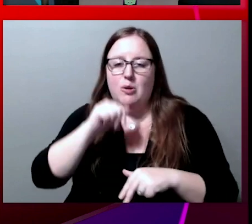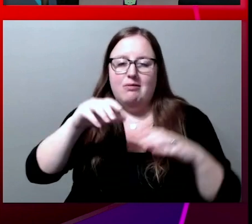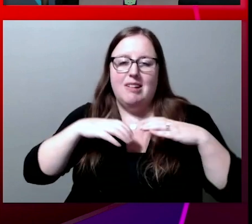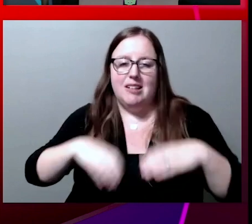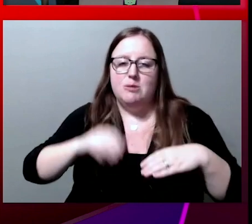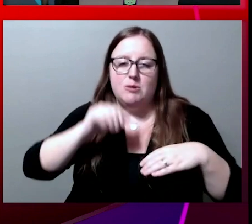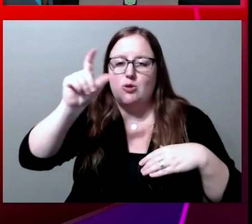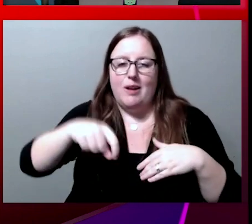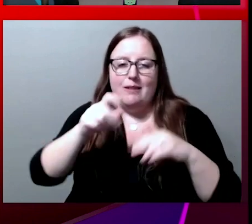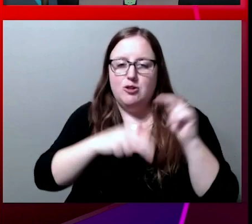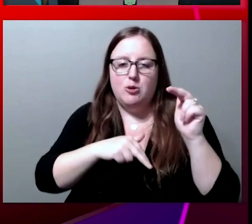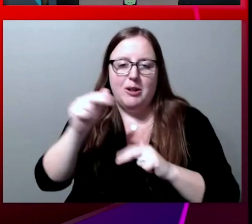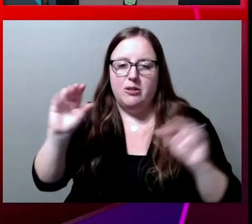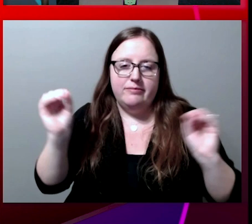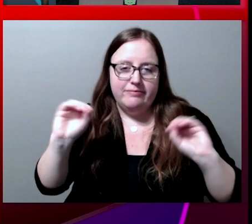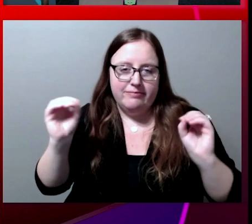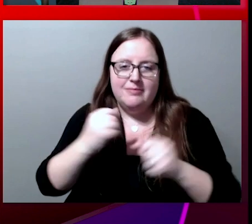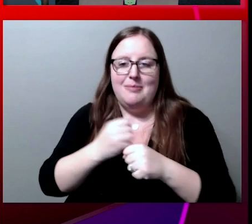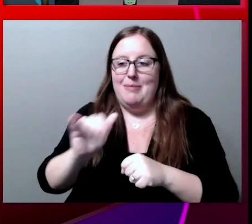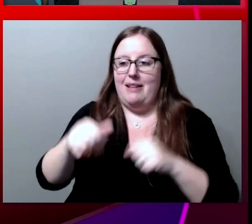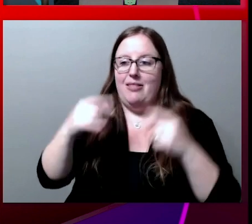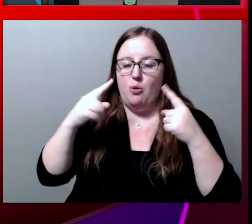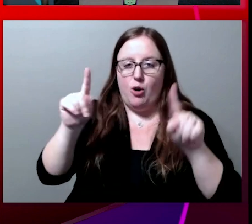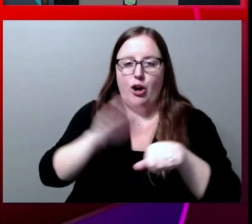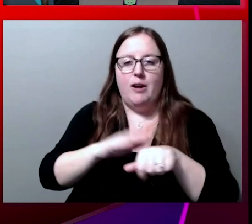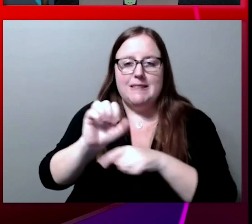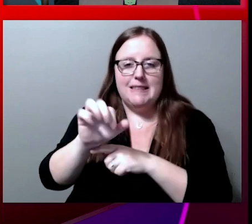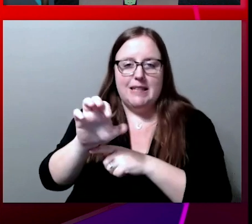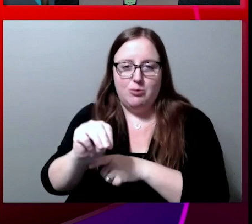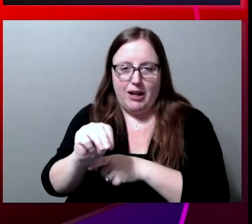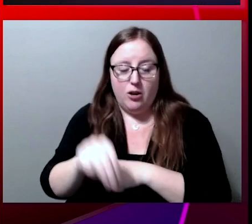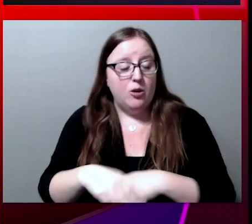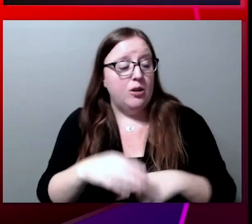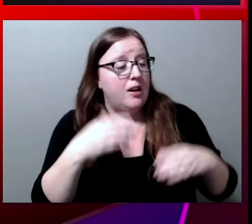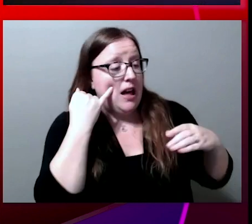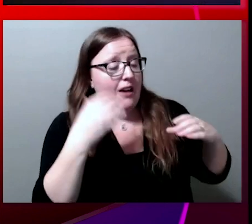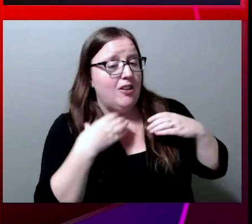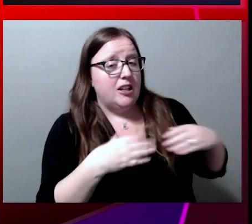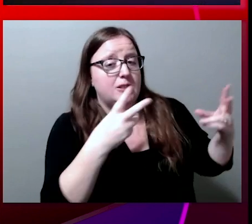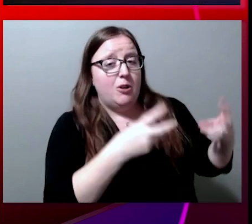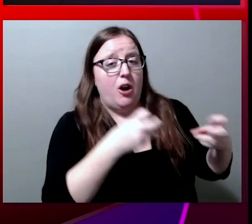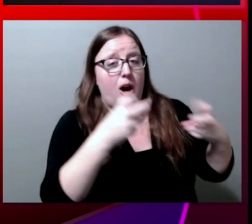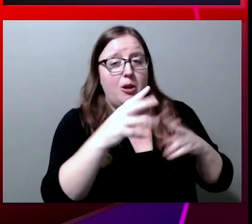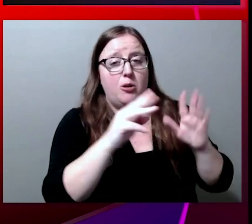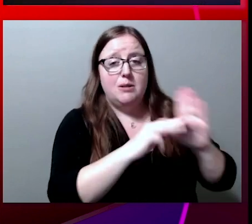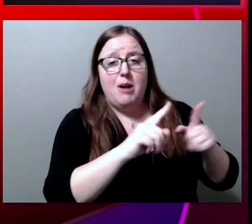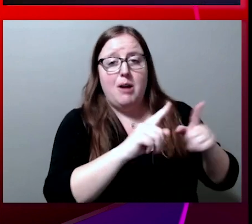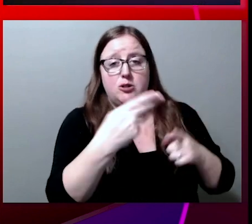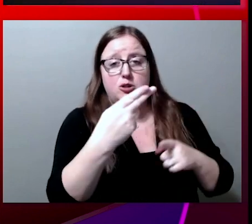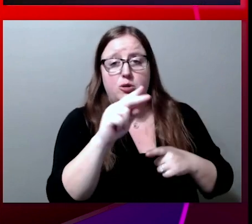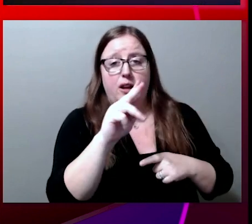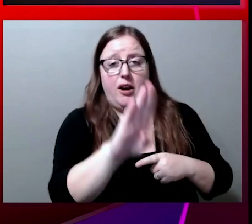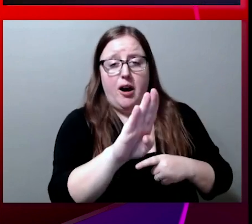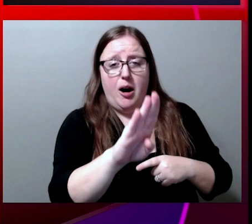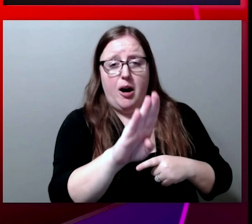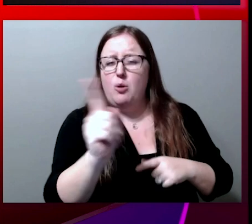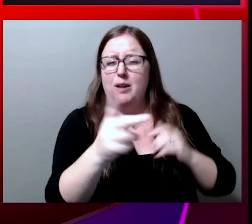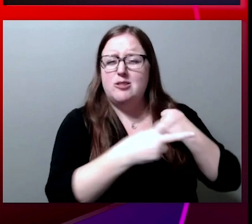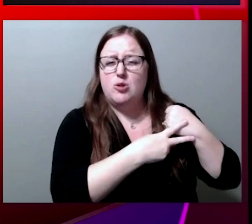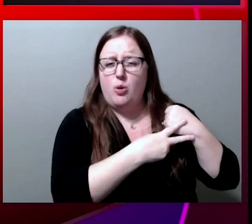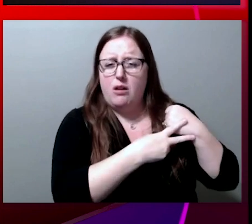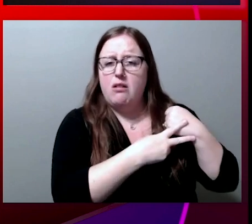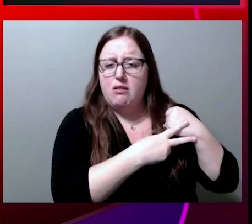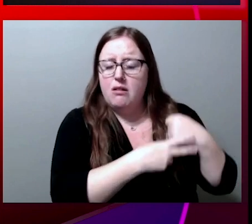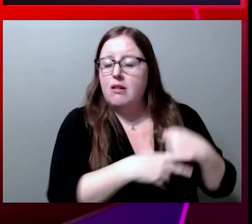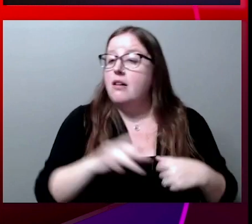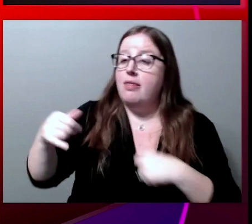anything to make it work on the SageMaker. Now, when a customer uploads a model to the hub, right, where is it stored? It is all